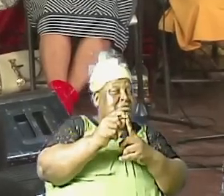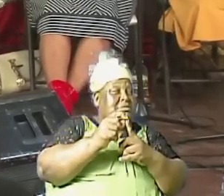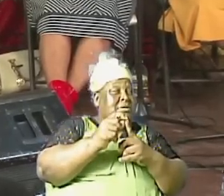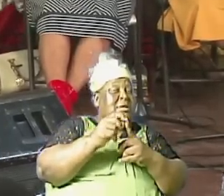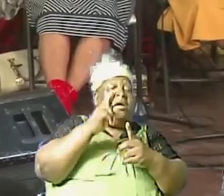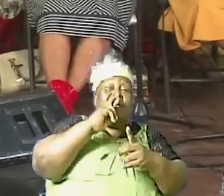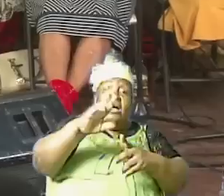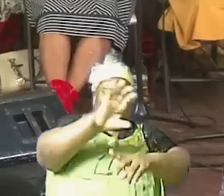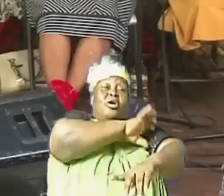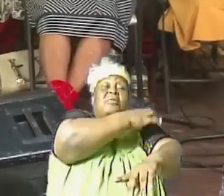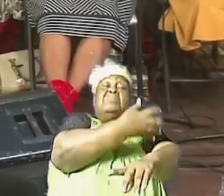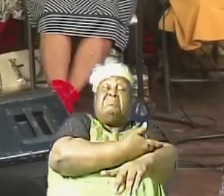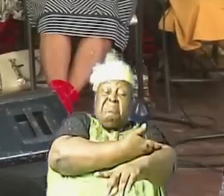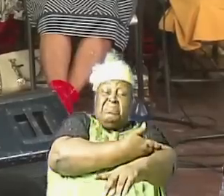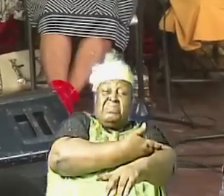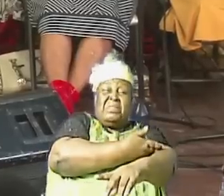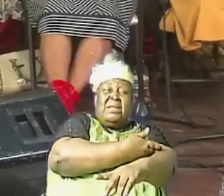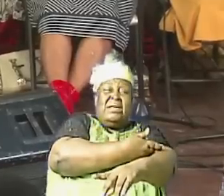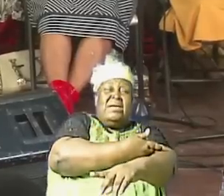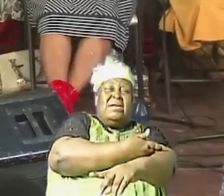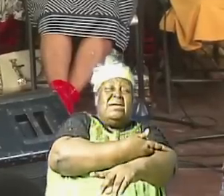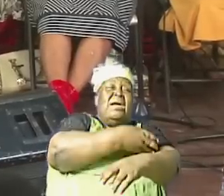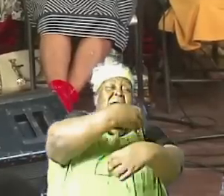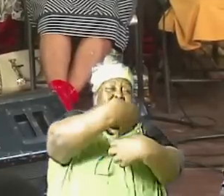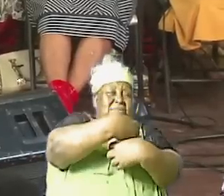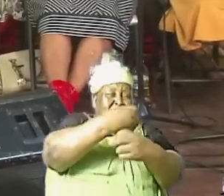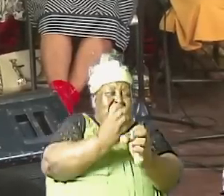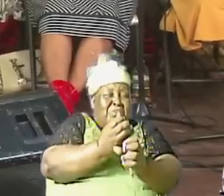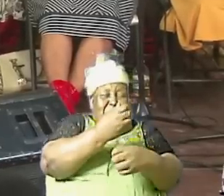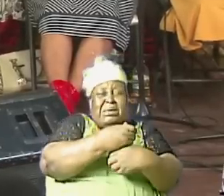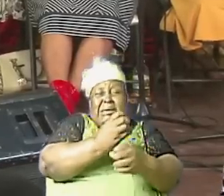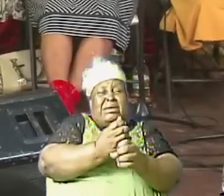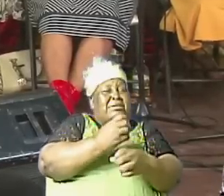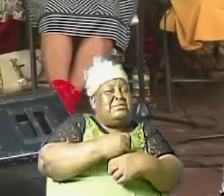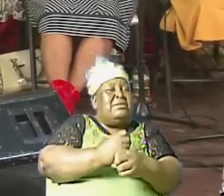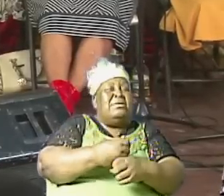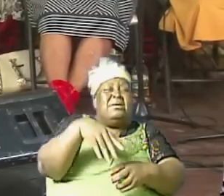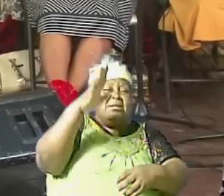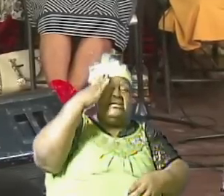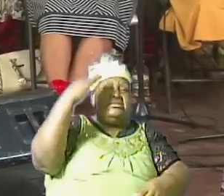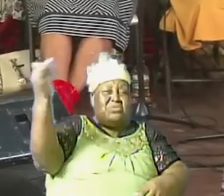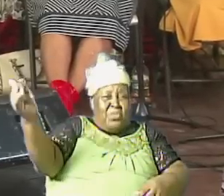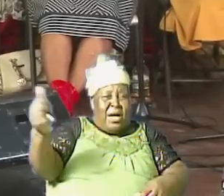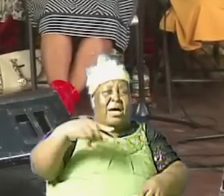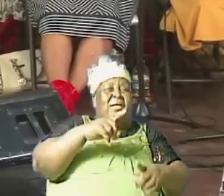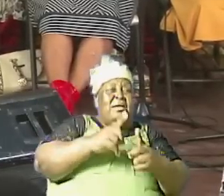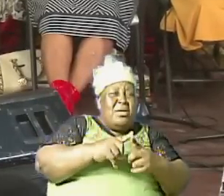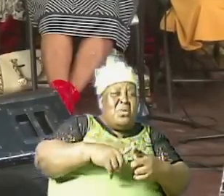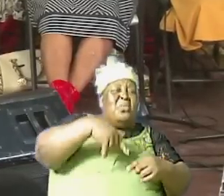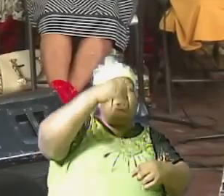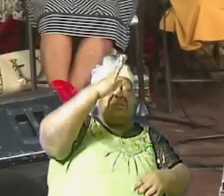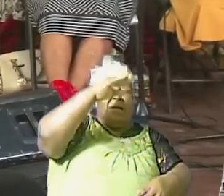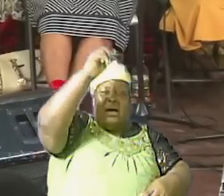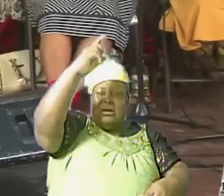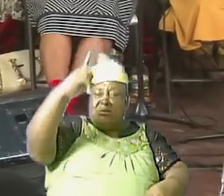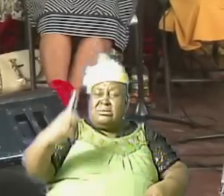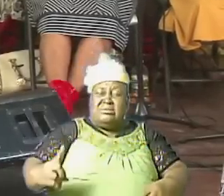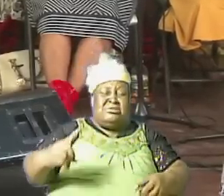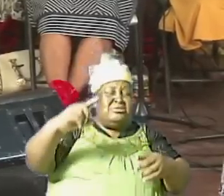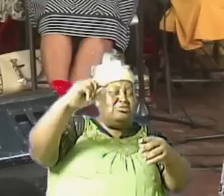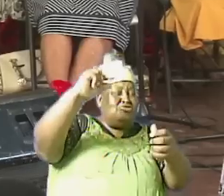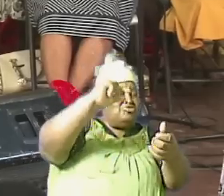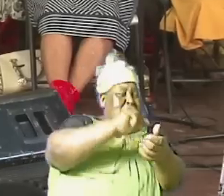words are powerful and creative. That's why when he stepped out